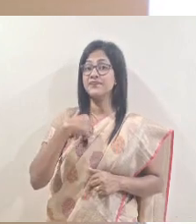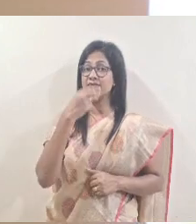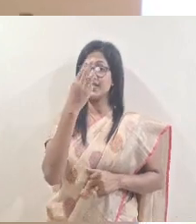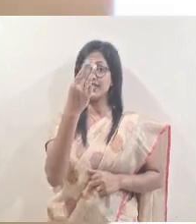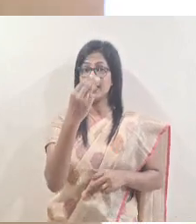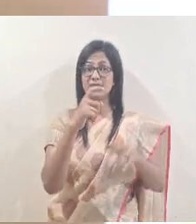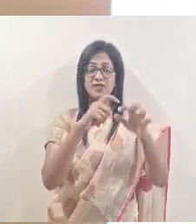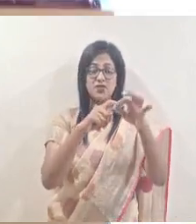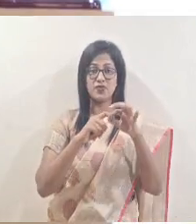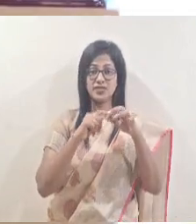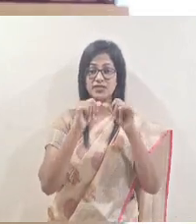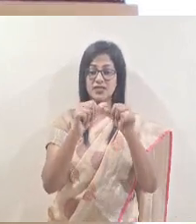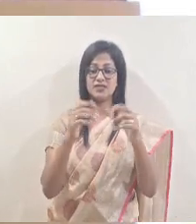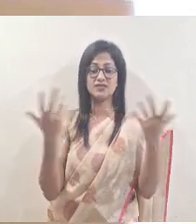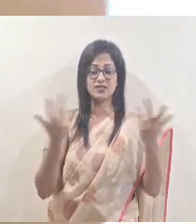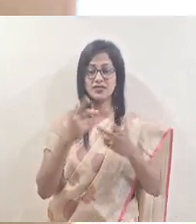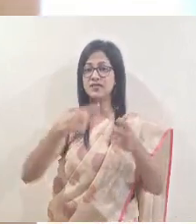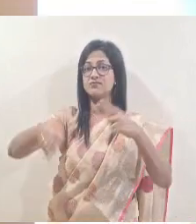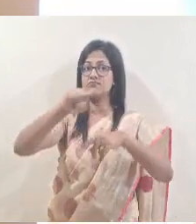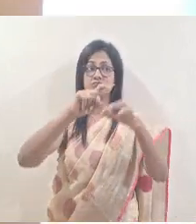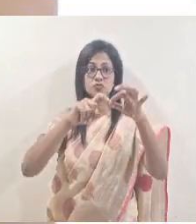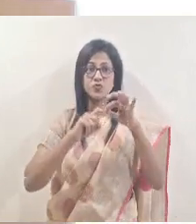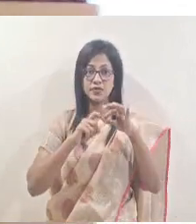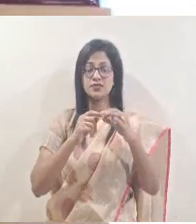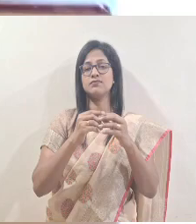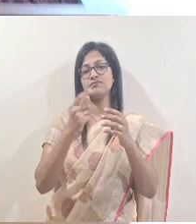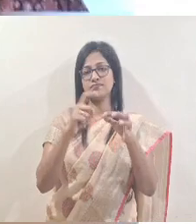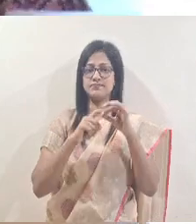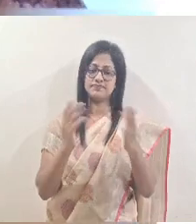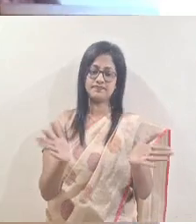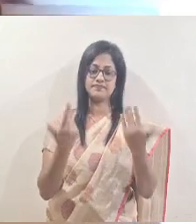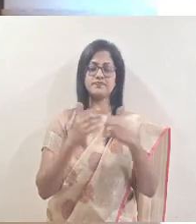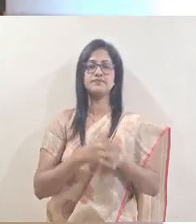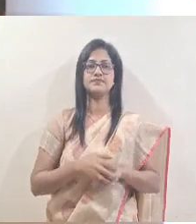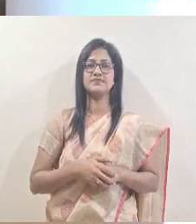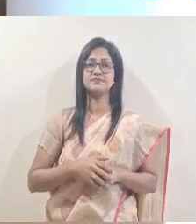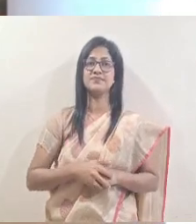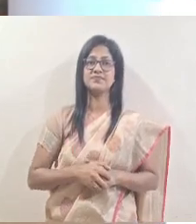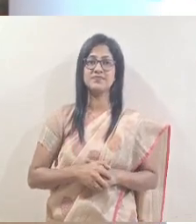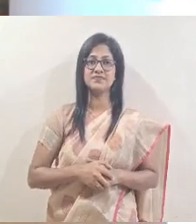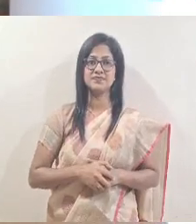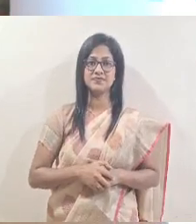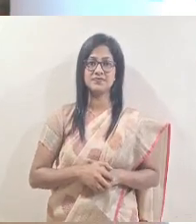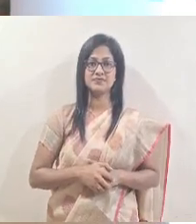We have a 3-minute question answer session. If anyone has any question, he can ask.